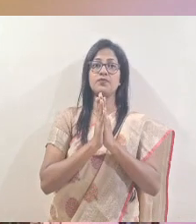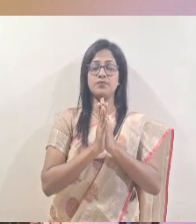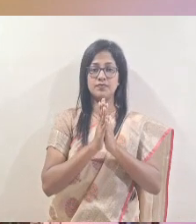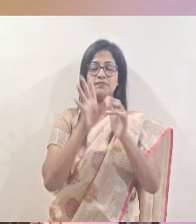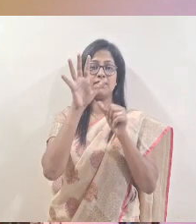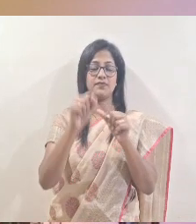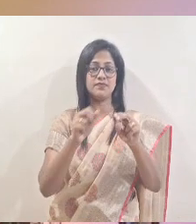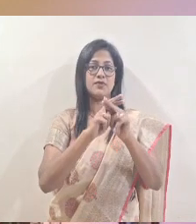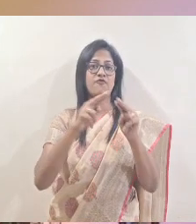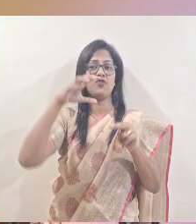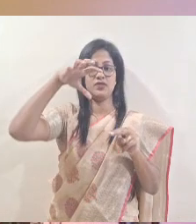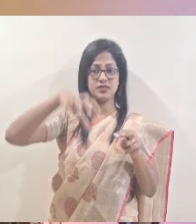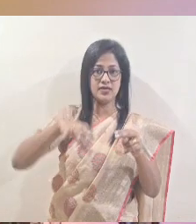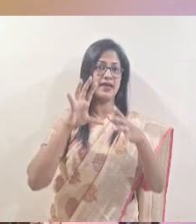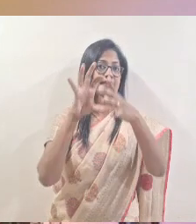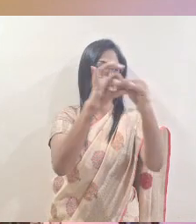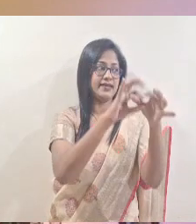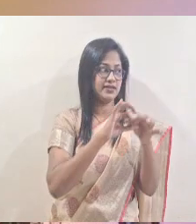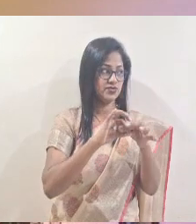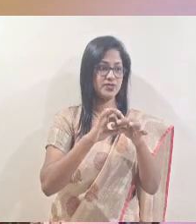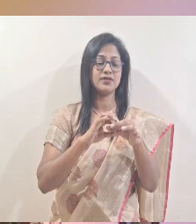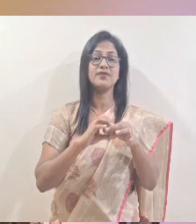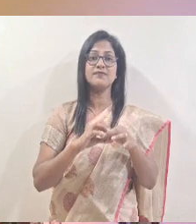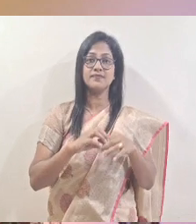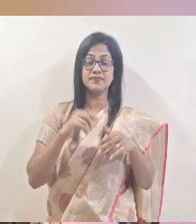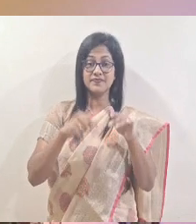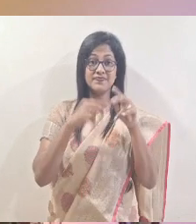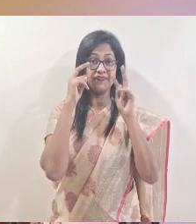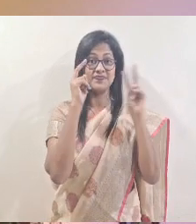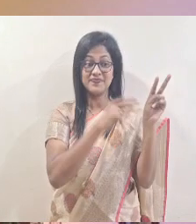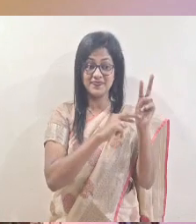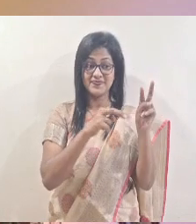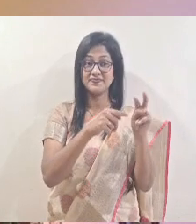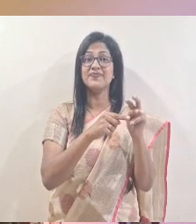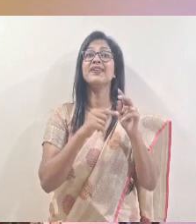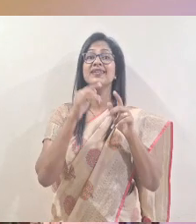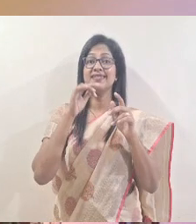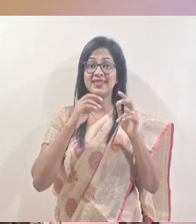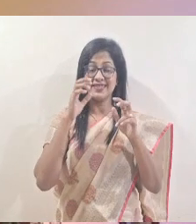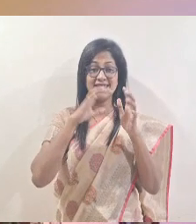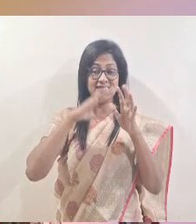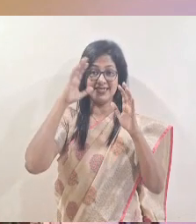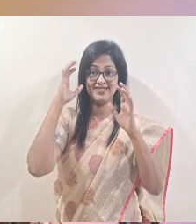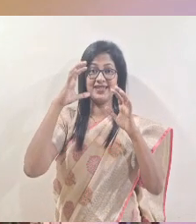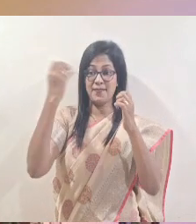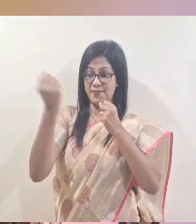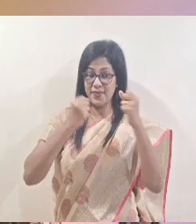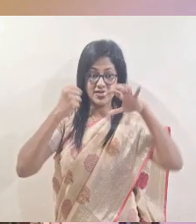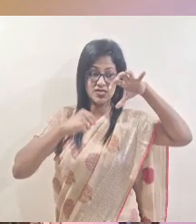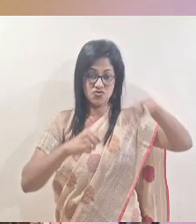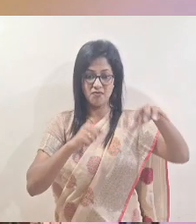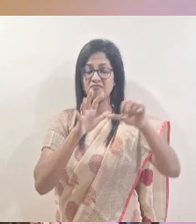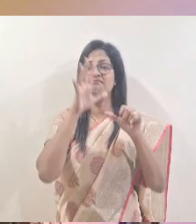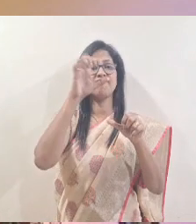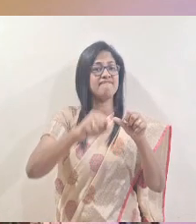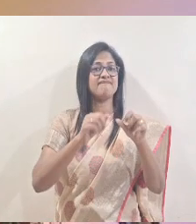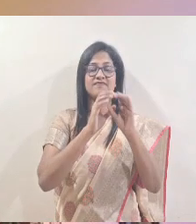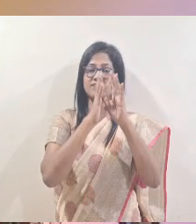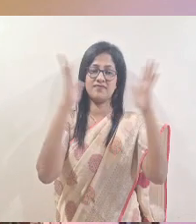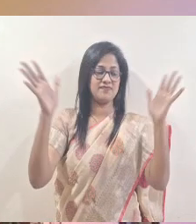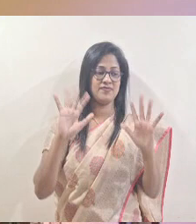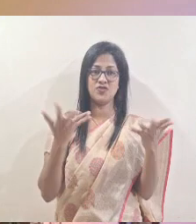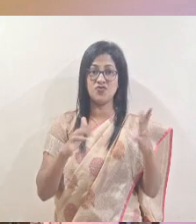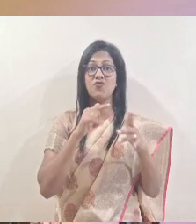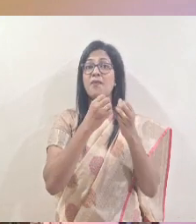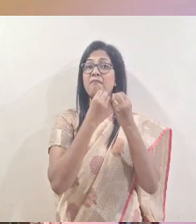of the terminal or a connection. And as you can see in the case of terminals, the best terminal is largely inaccessible, with